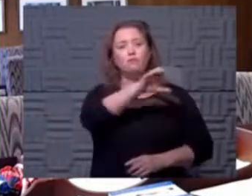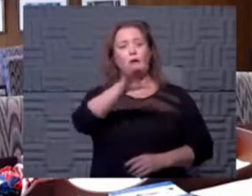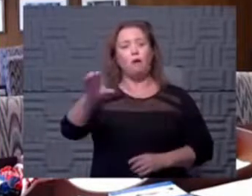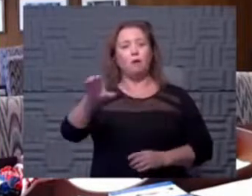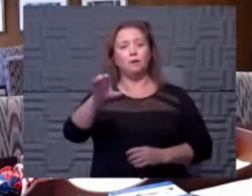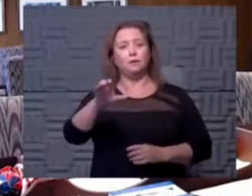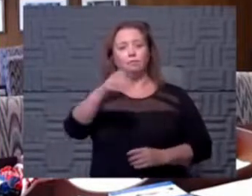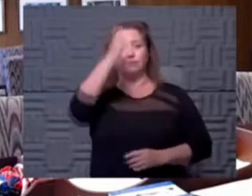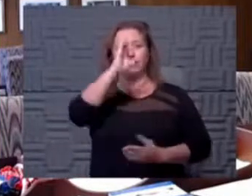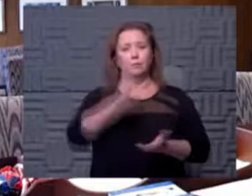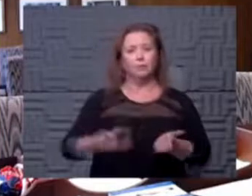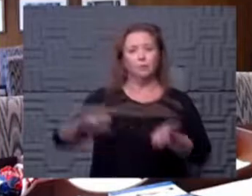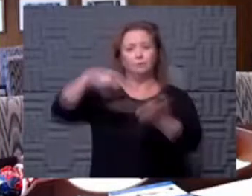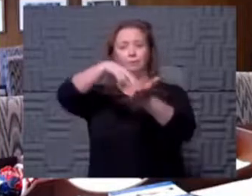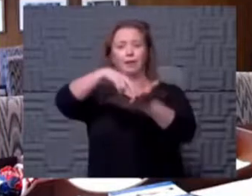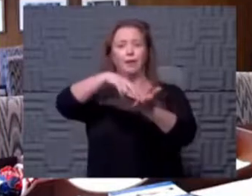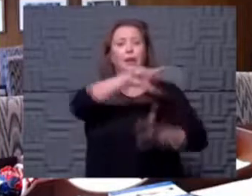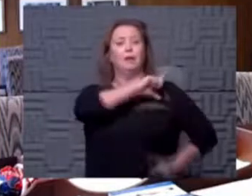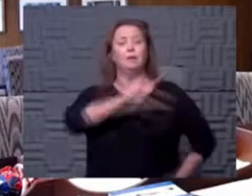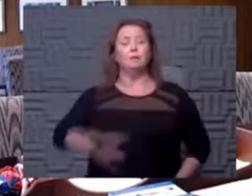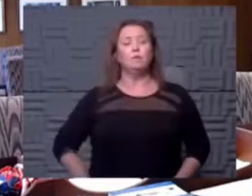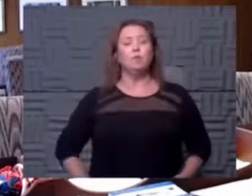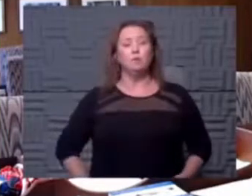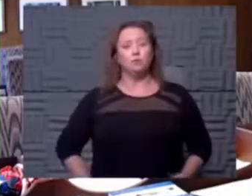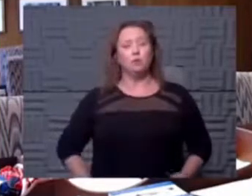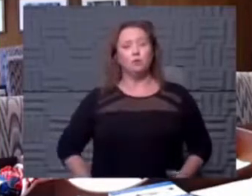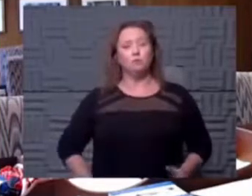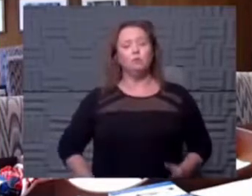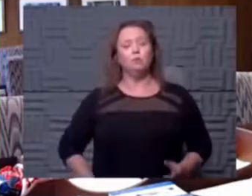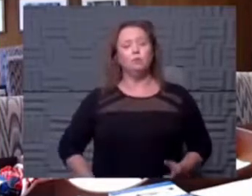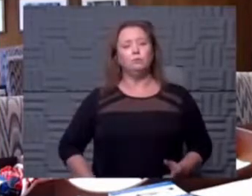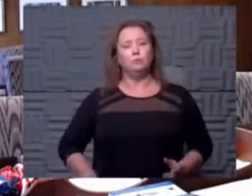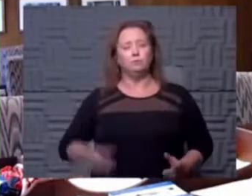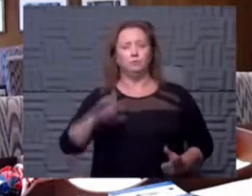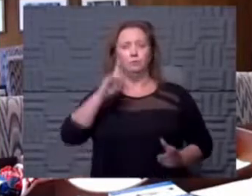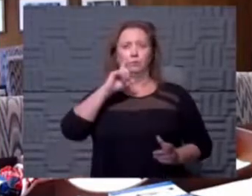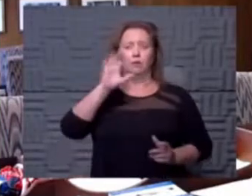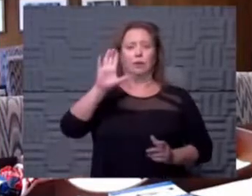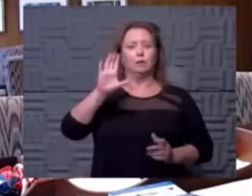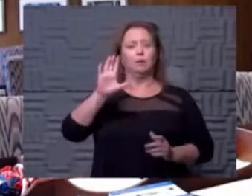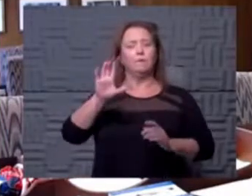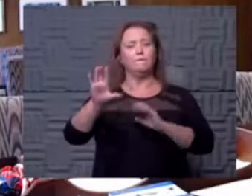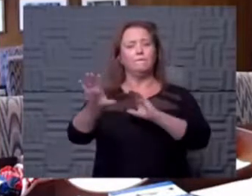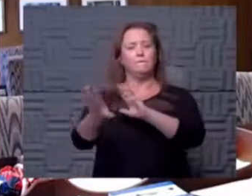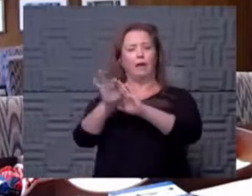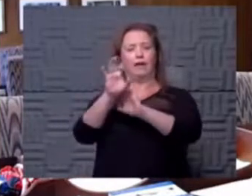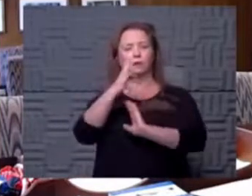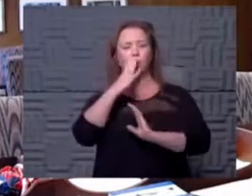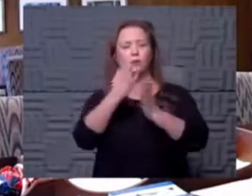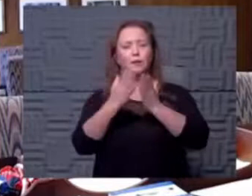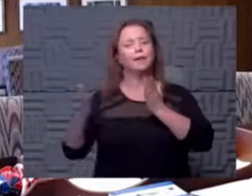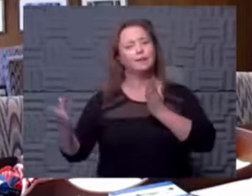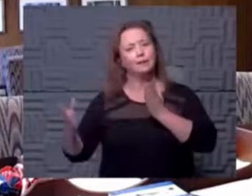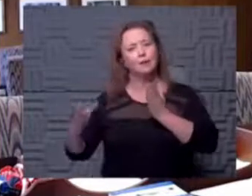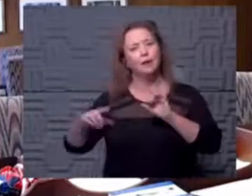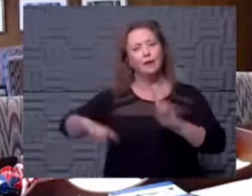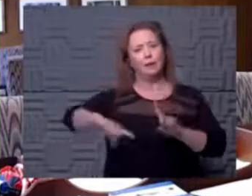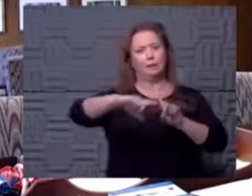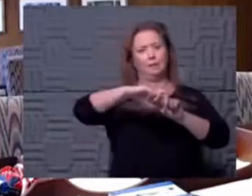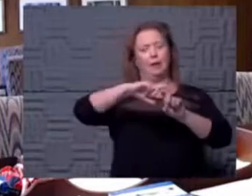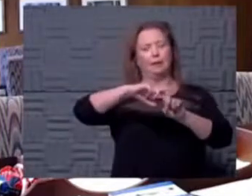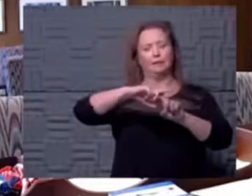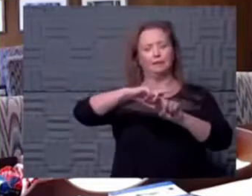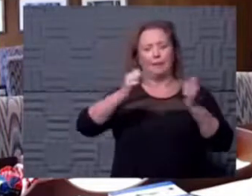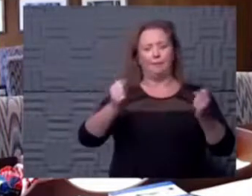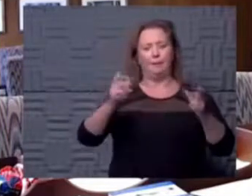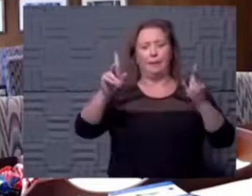And we believe that the Lord even draws out of adversity good things. So one of the positives I think that